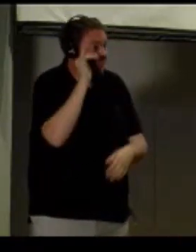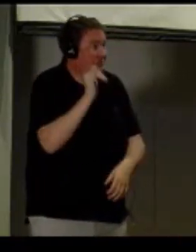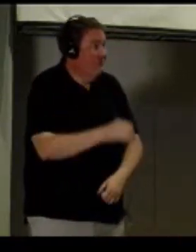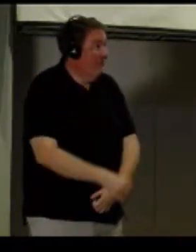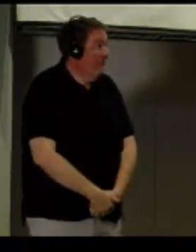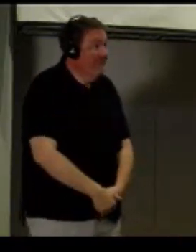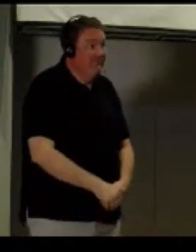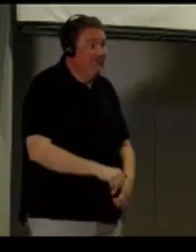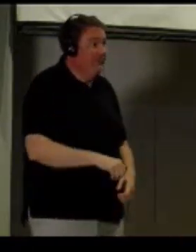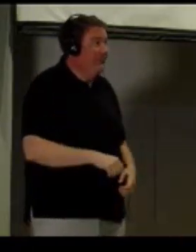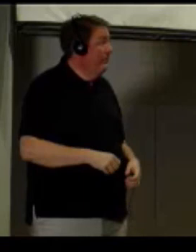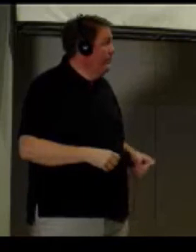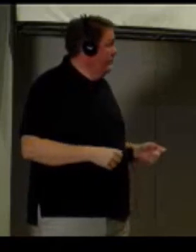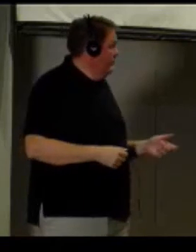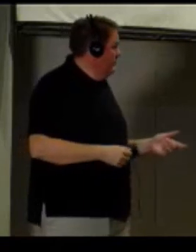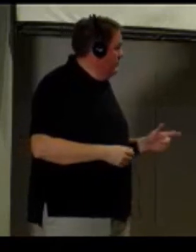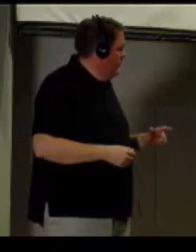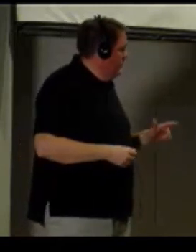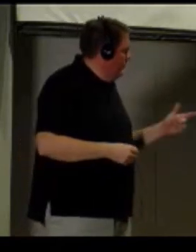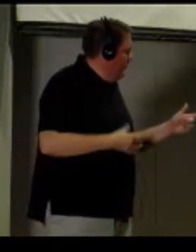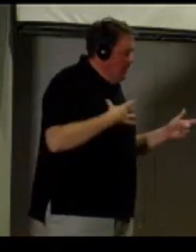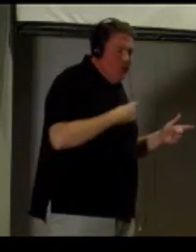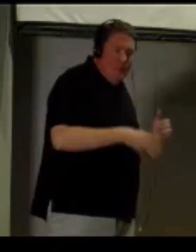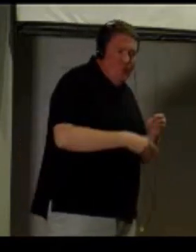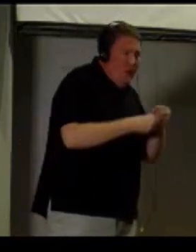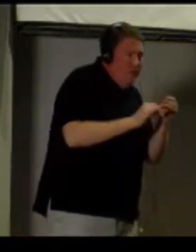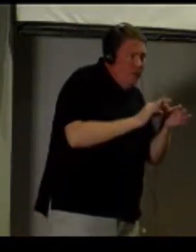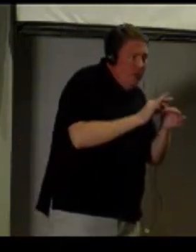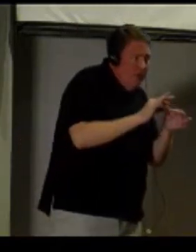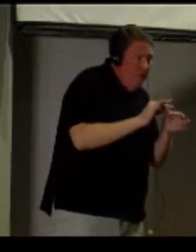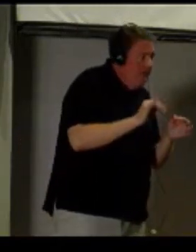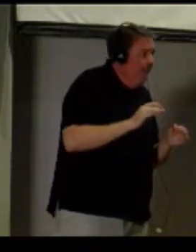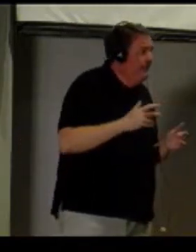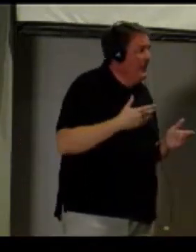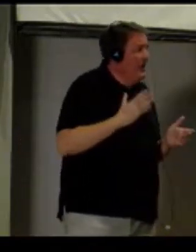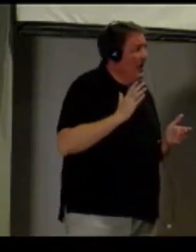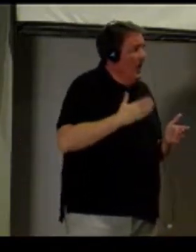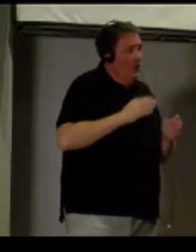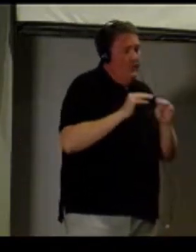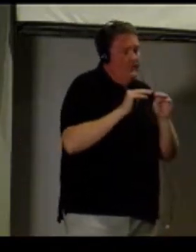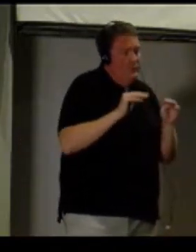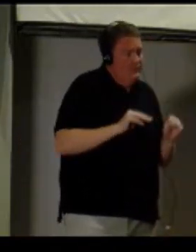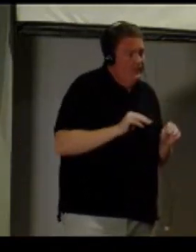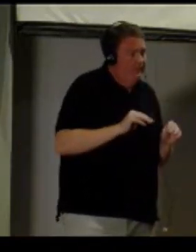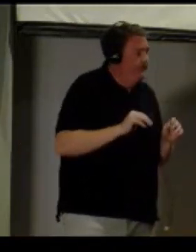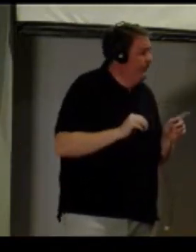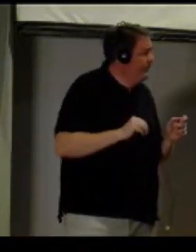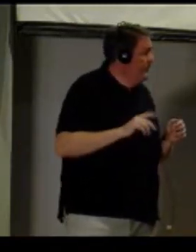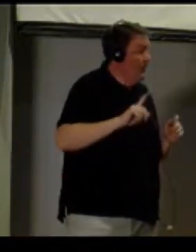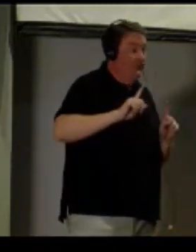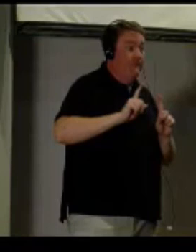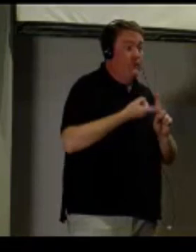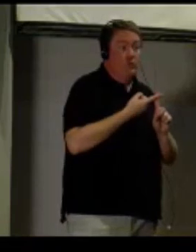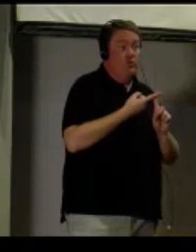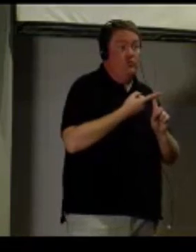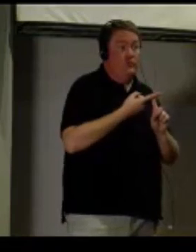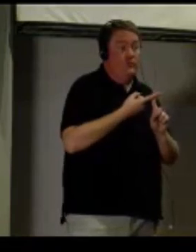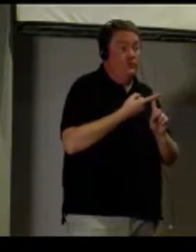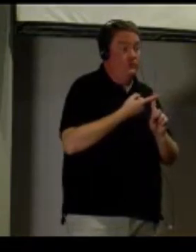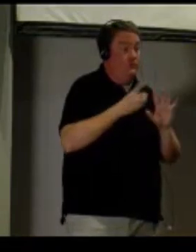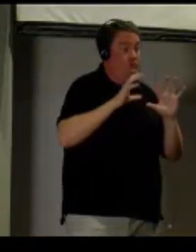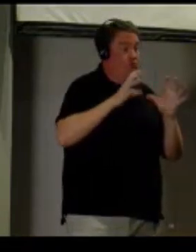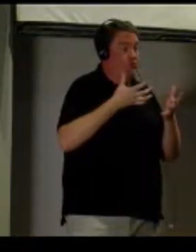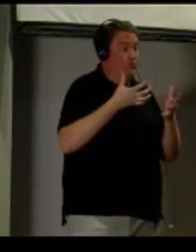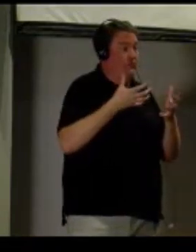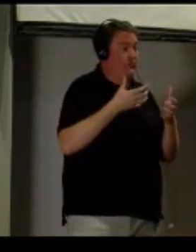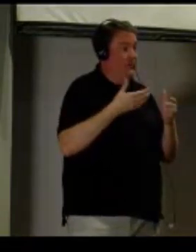Anyone else? Laura? I can answer that too. For our museum, the first round of digitization, what we were going to digitize